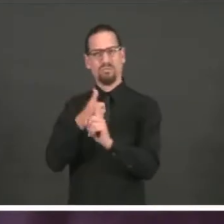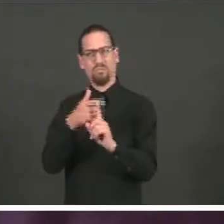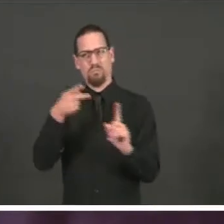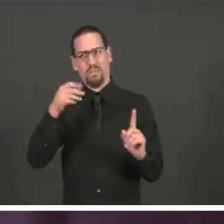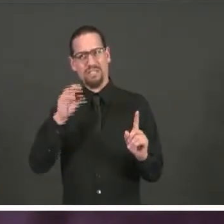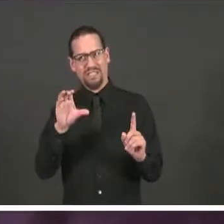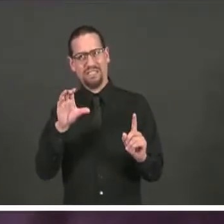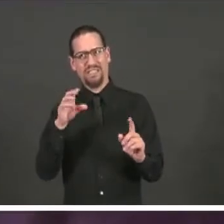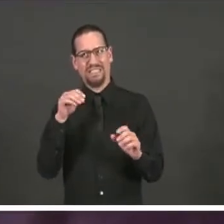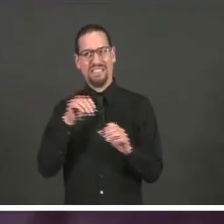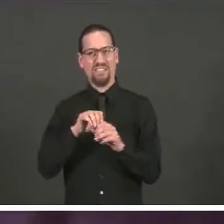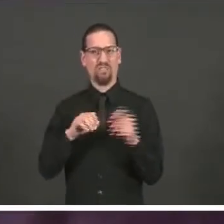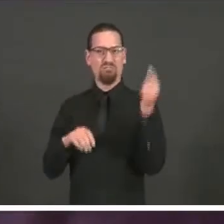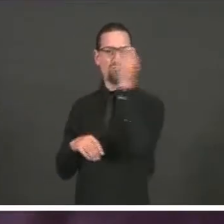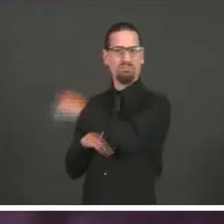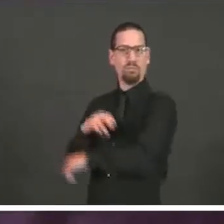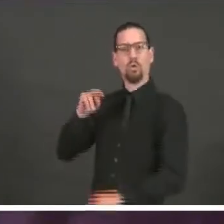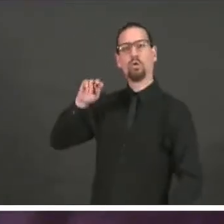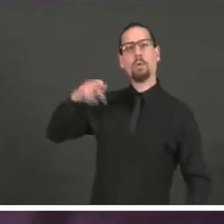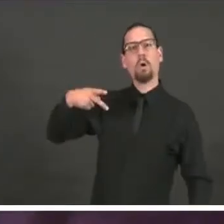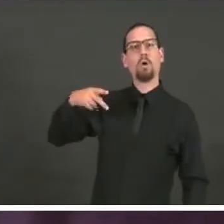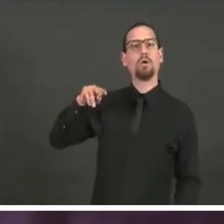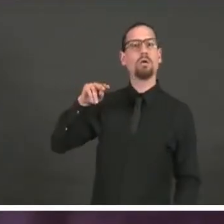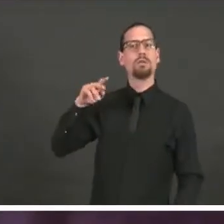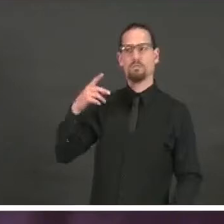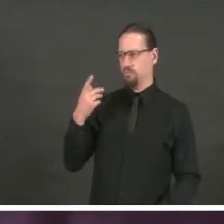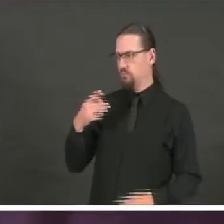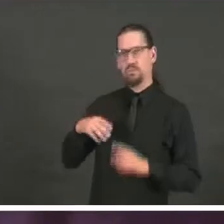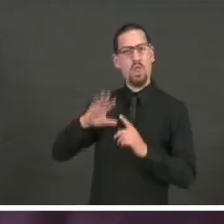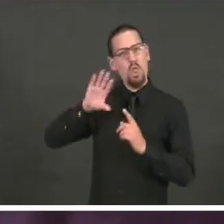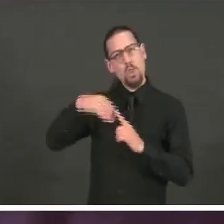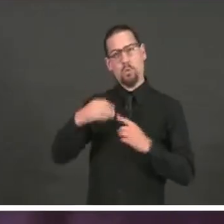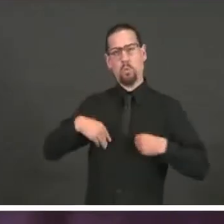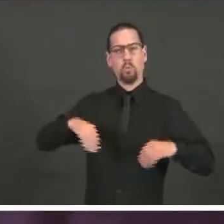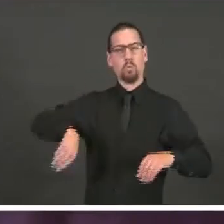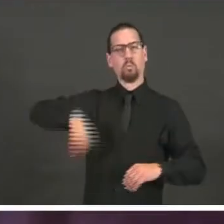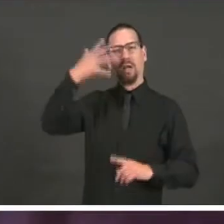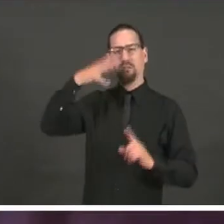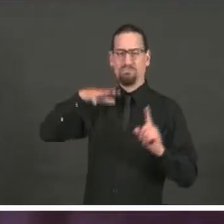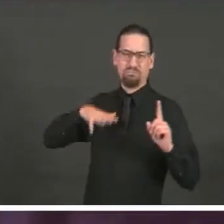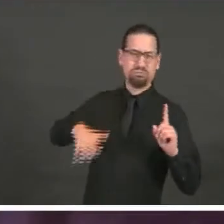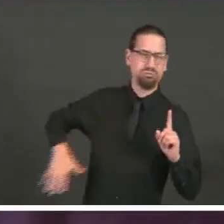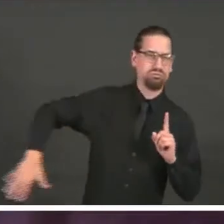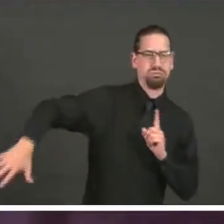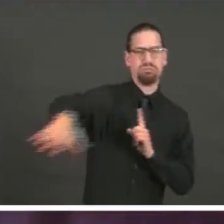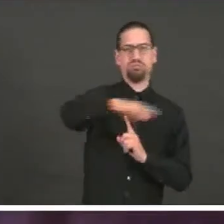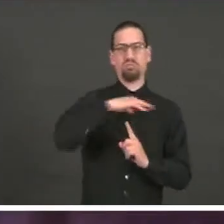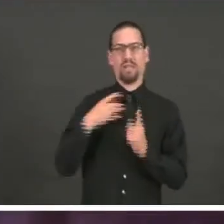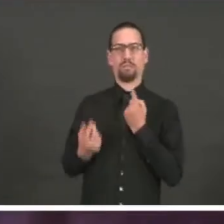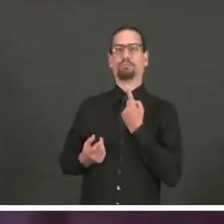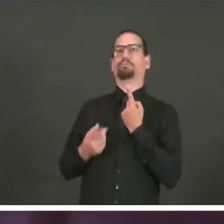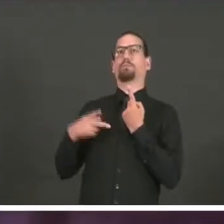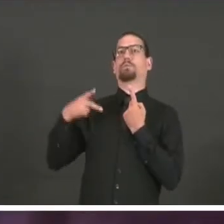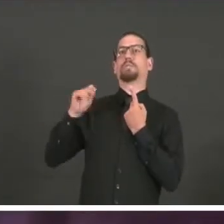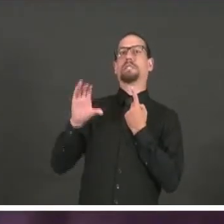What are the challenges that we face? All this work is still continuing. And we're creating